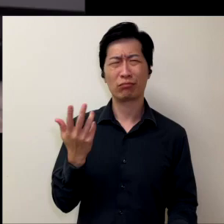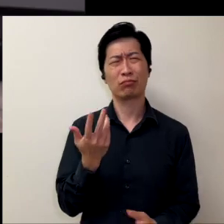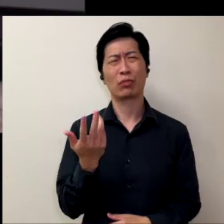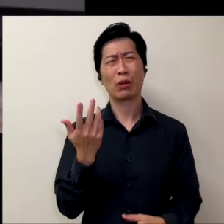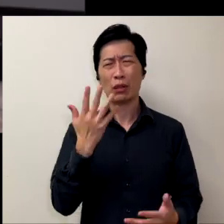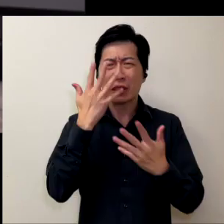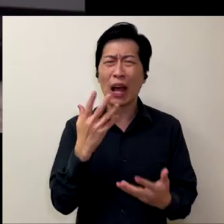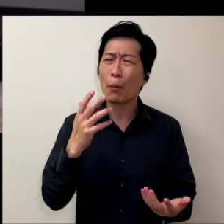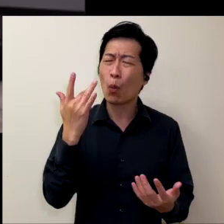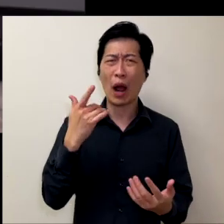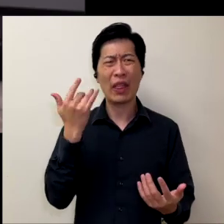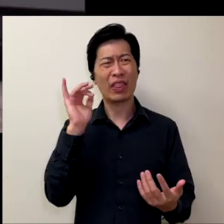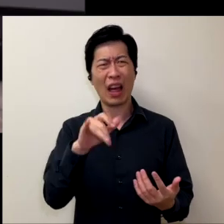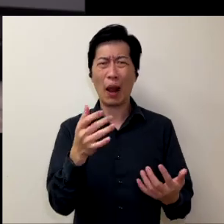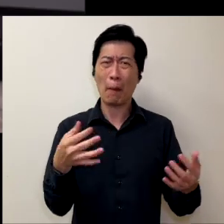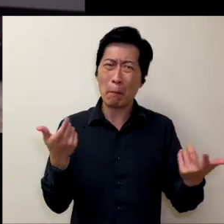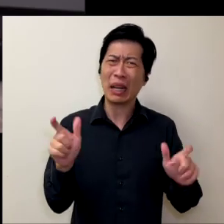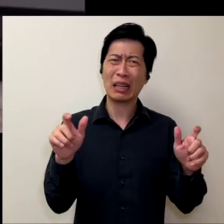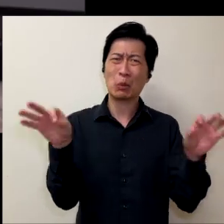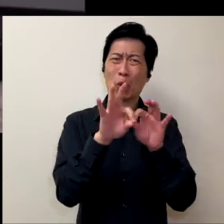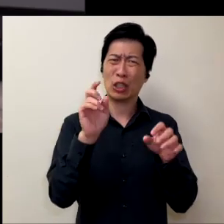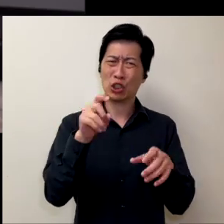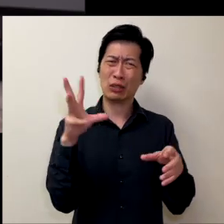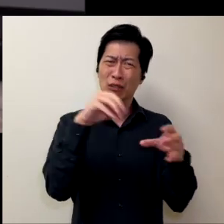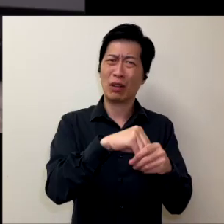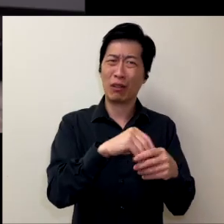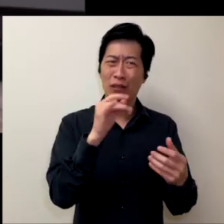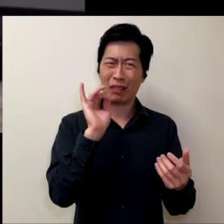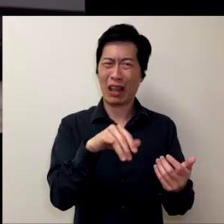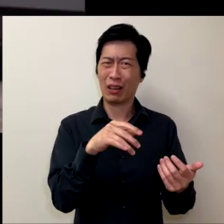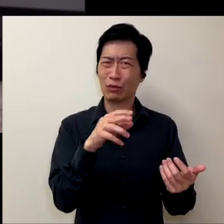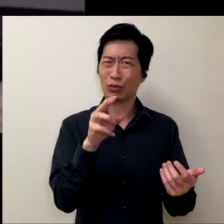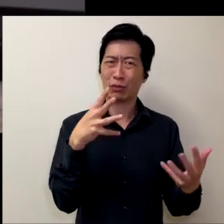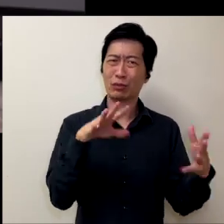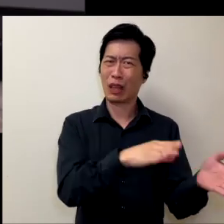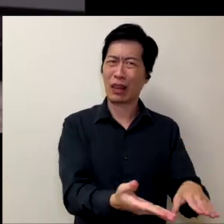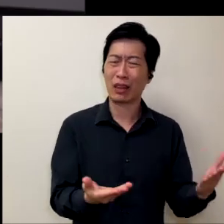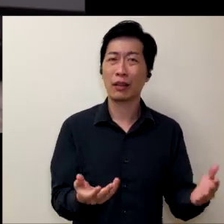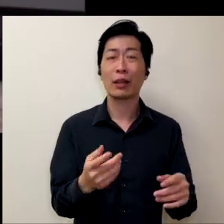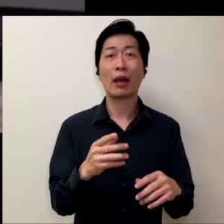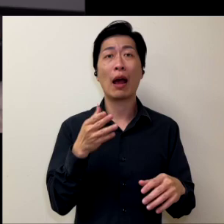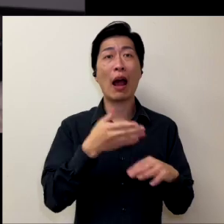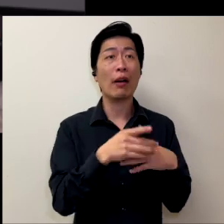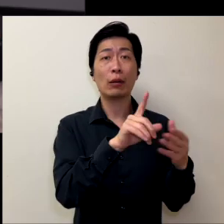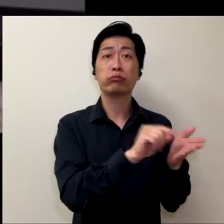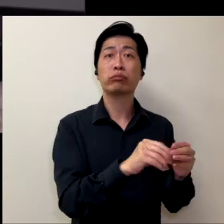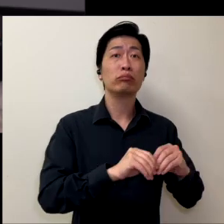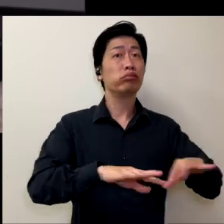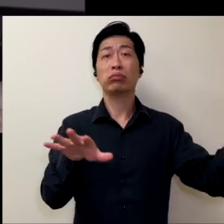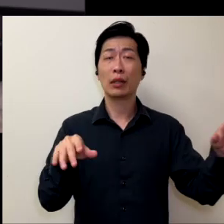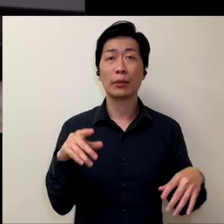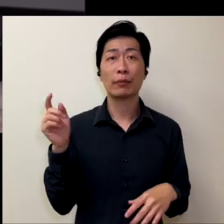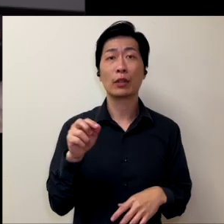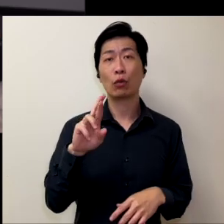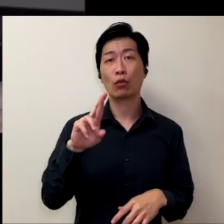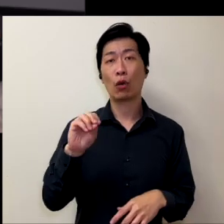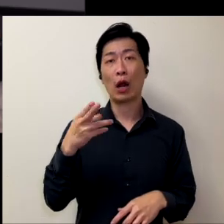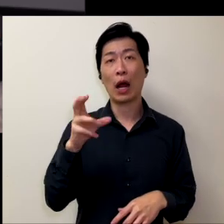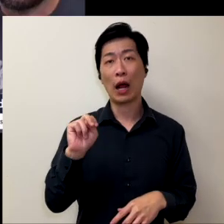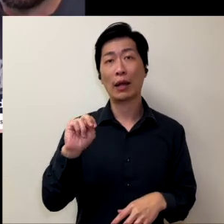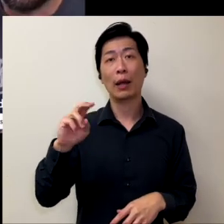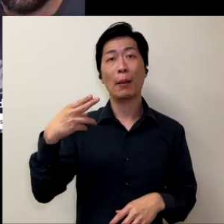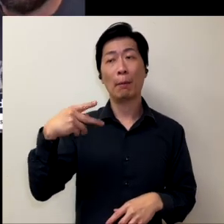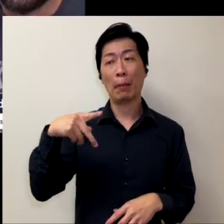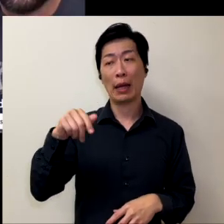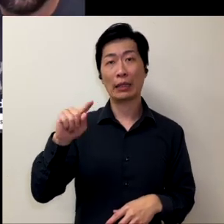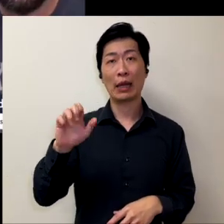course, incredibly unfortunate, but I find that to be a pretty big piece of the puzzle here when reporting on this death. After the piece was published, this